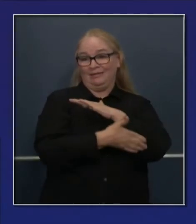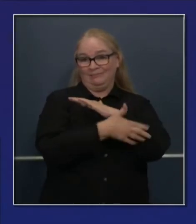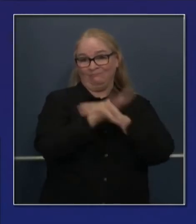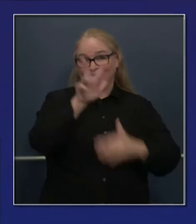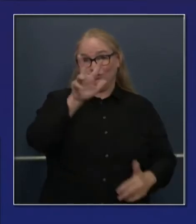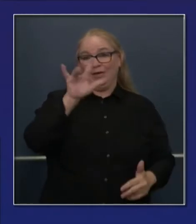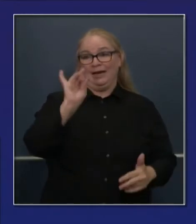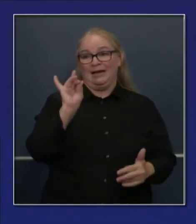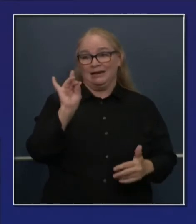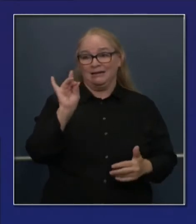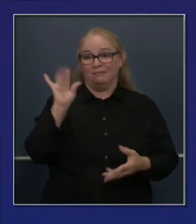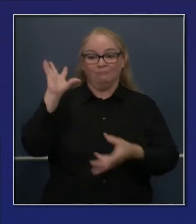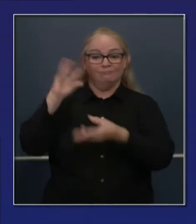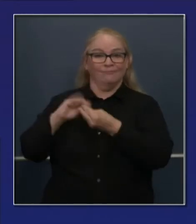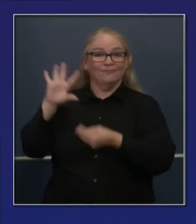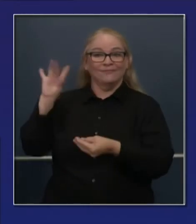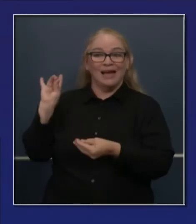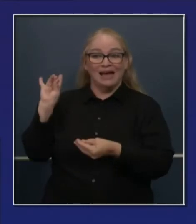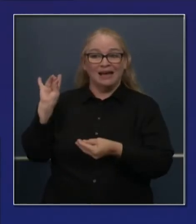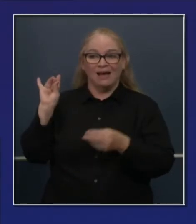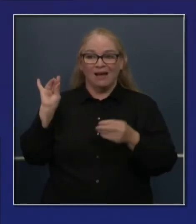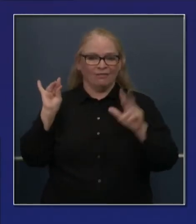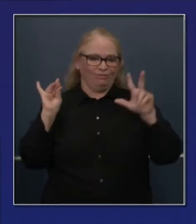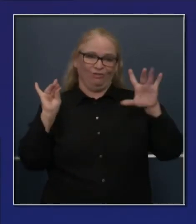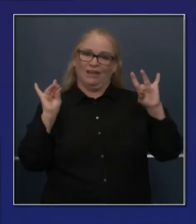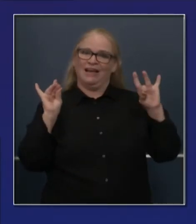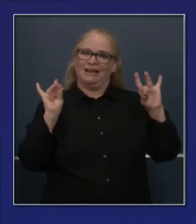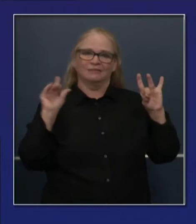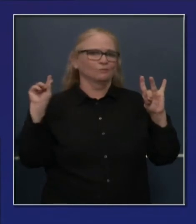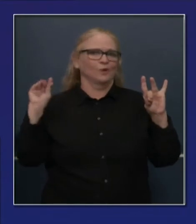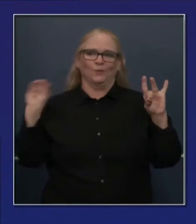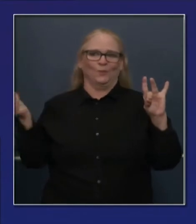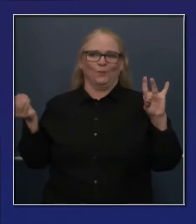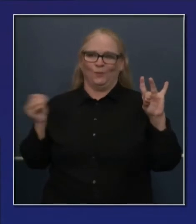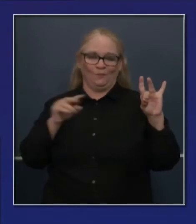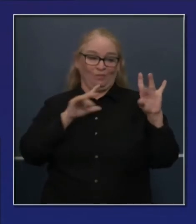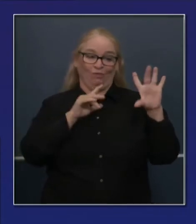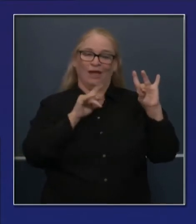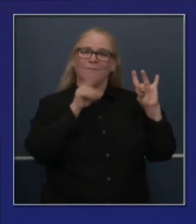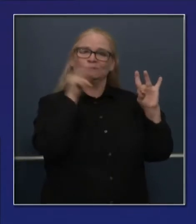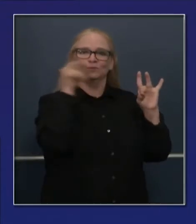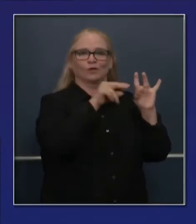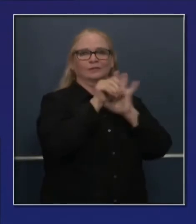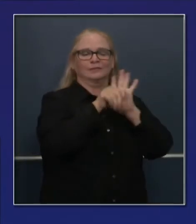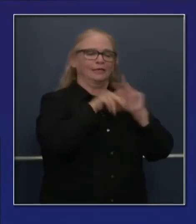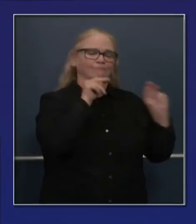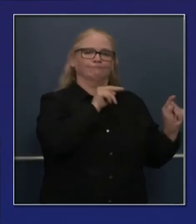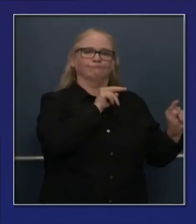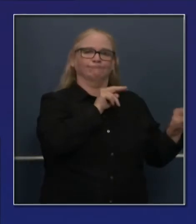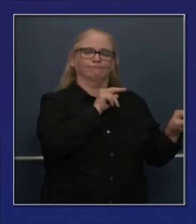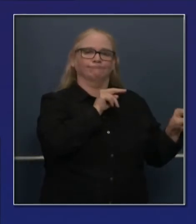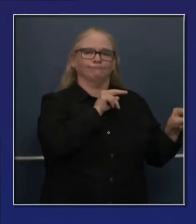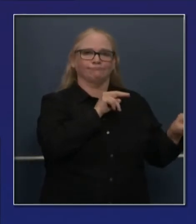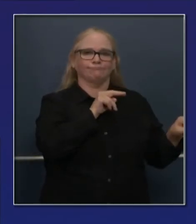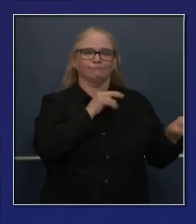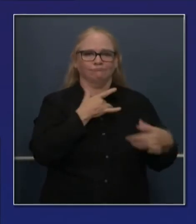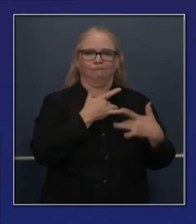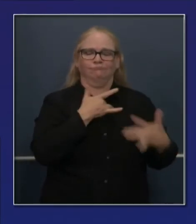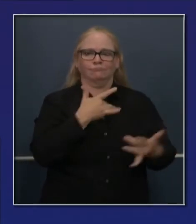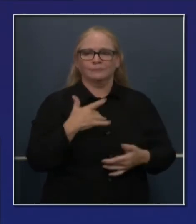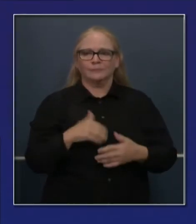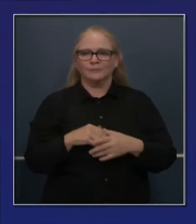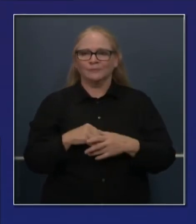were included. The new monitoring list we're putting out today now has 42 counties on the